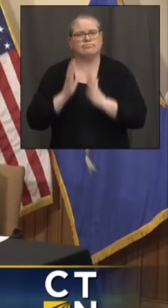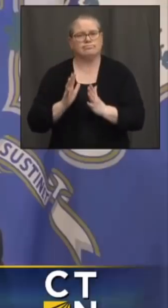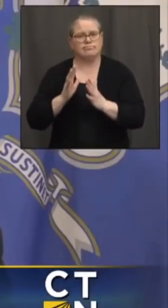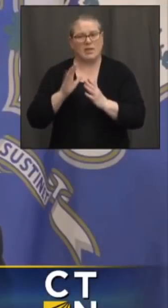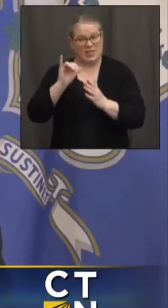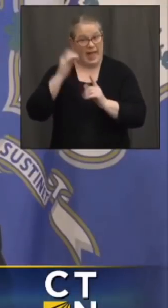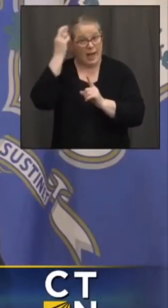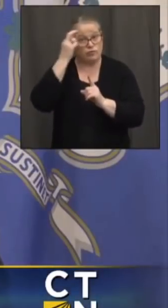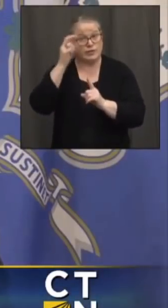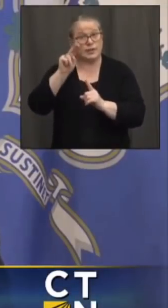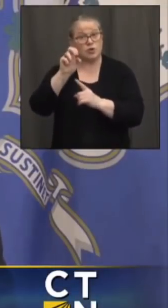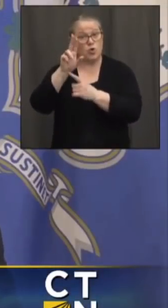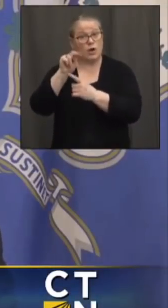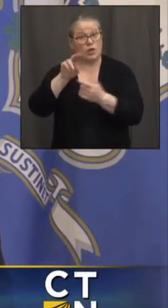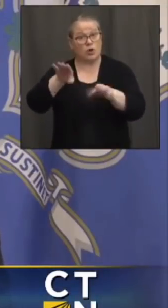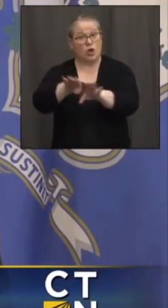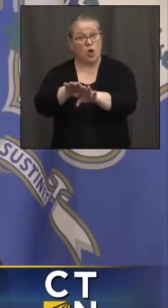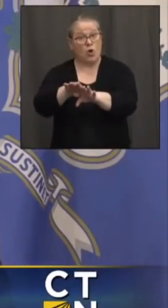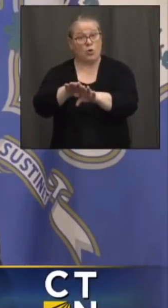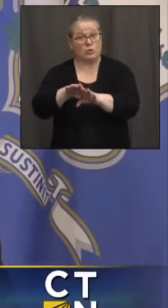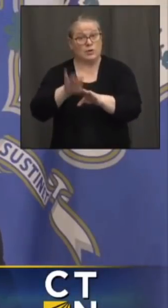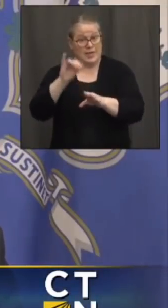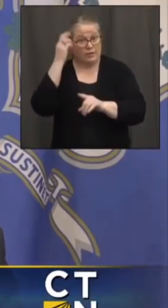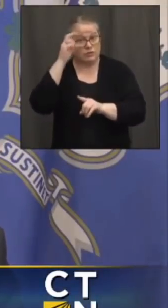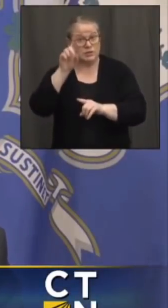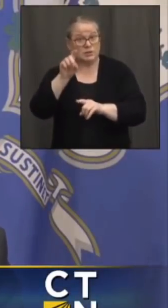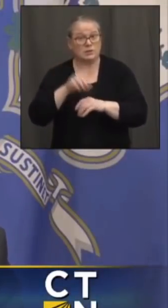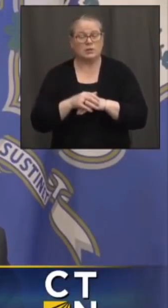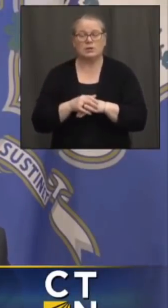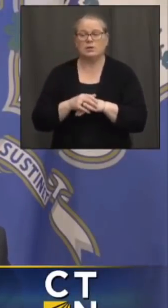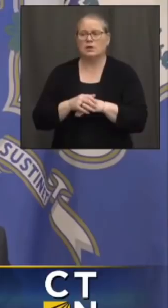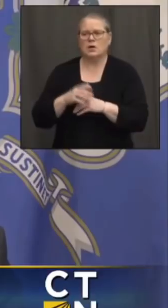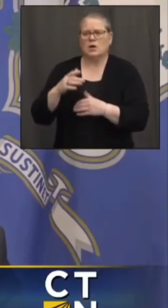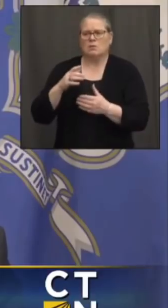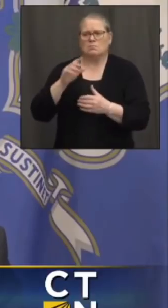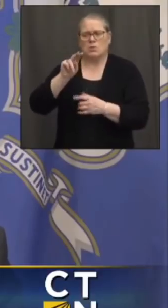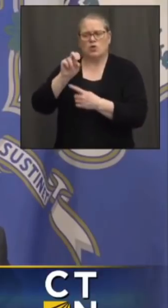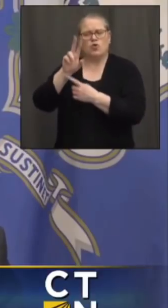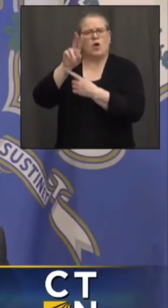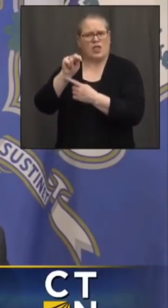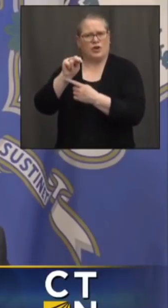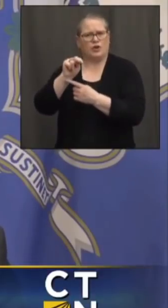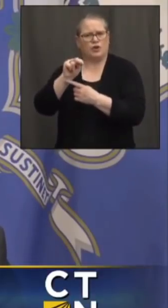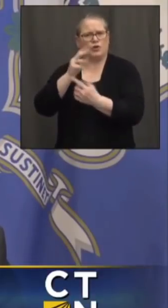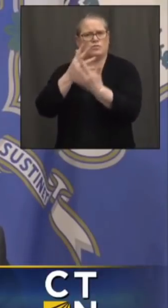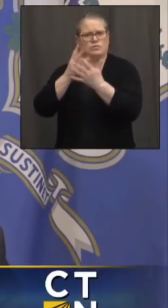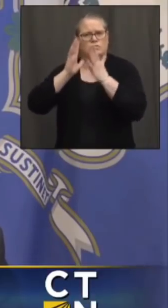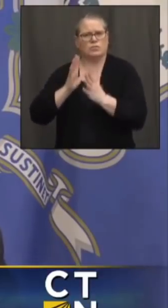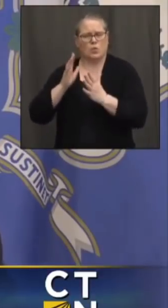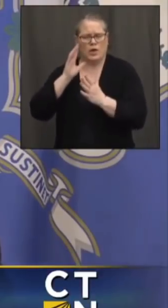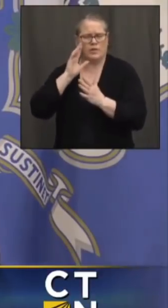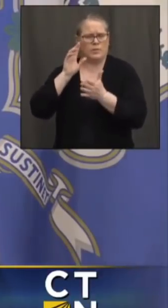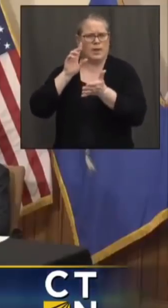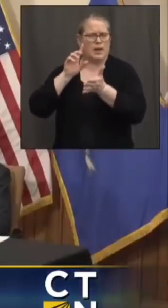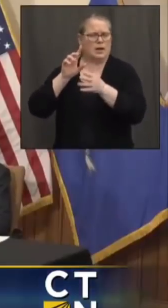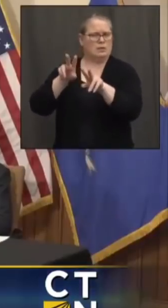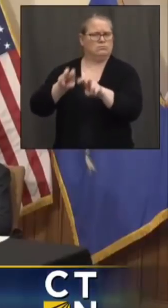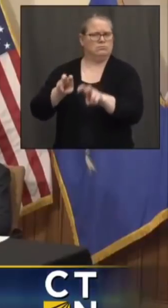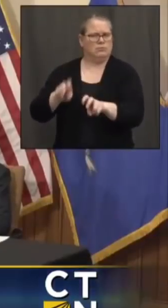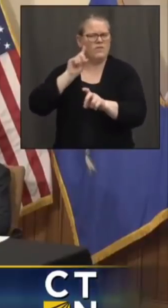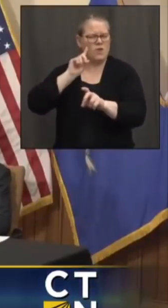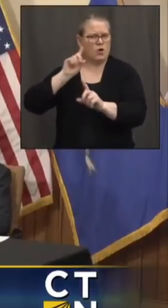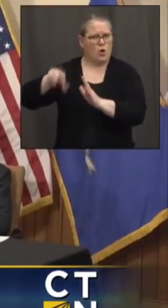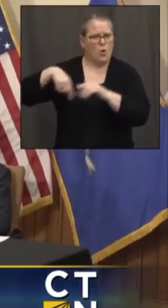for a while and didn't think it was appropriate to keep it open unnecessarily. But, Paul, anything to add on that? No,